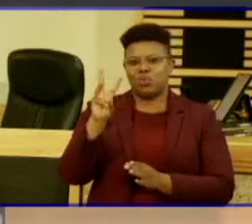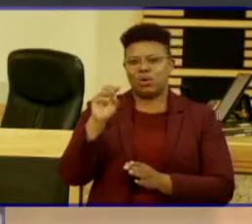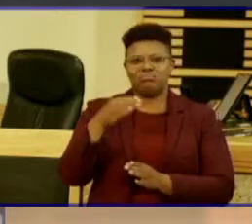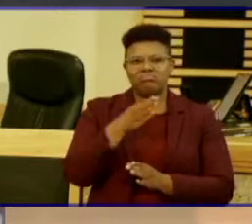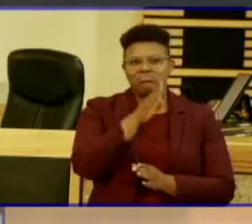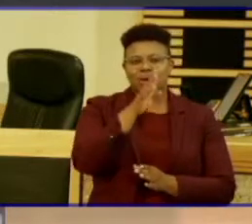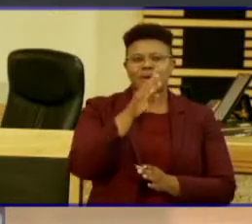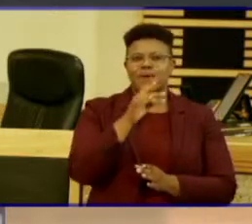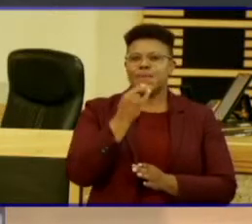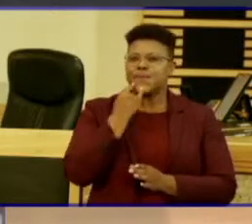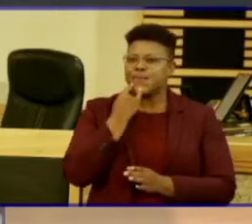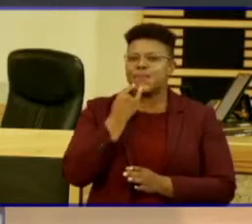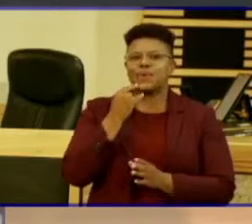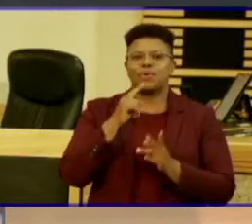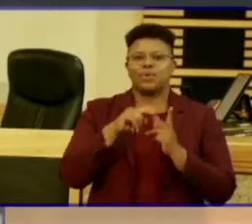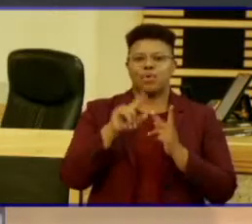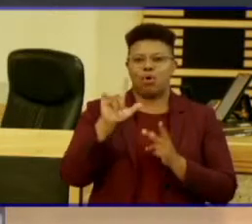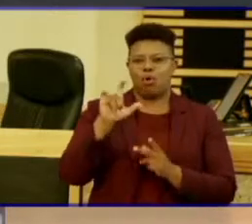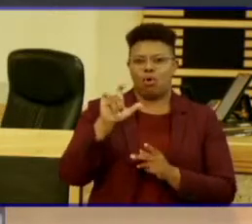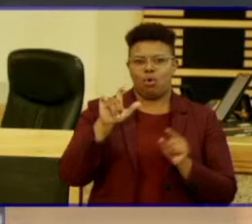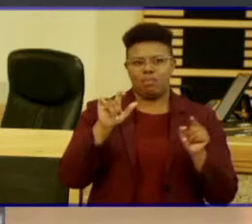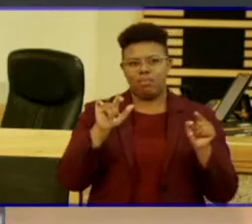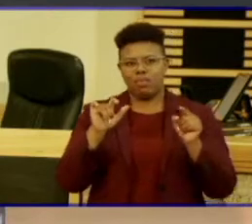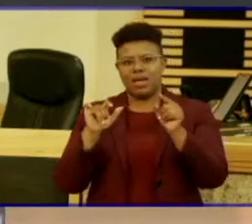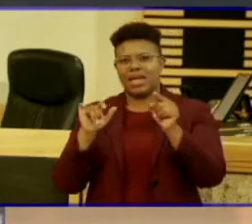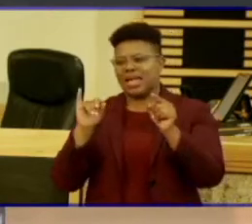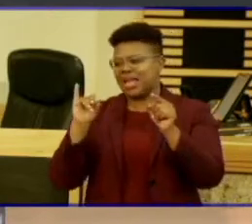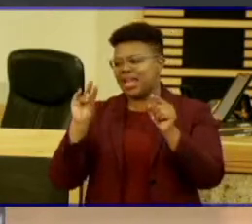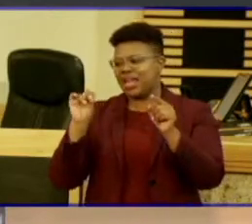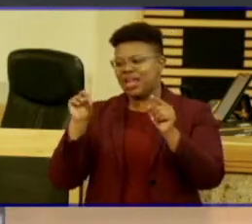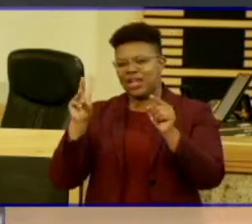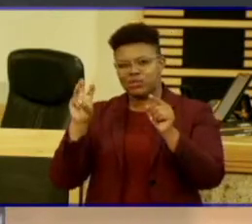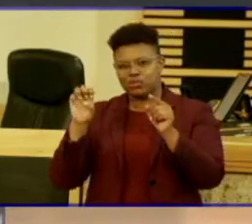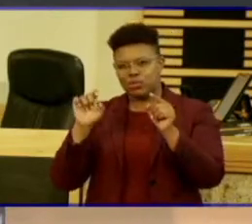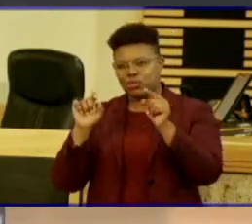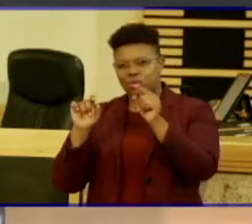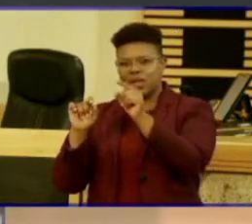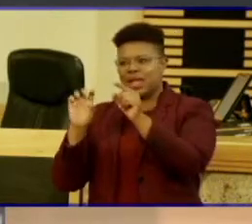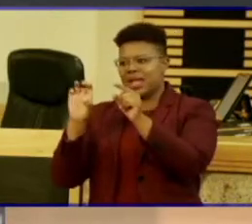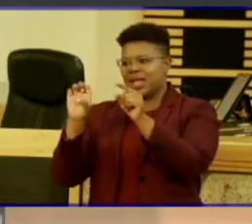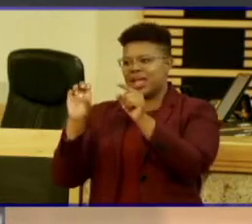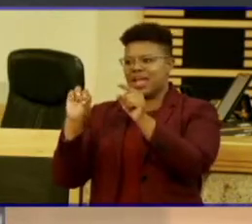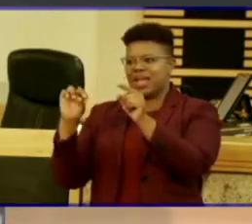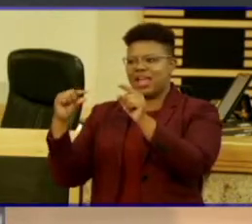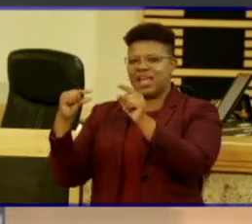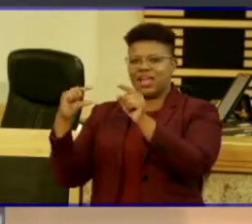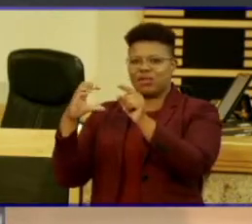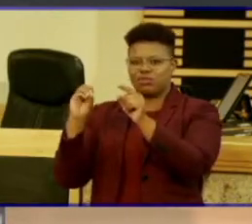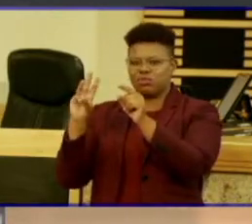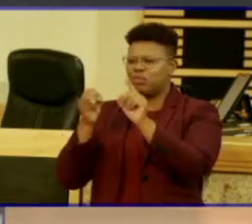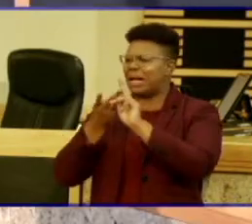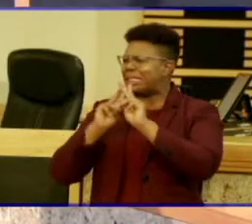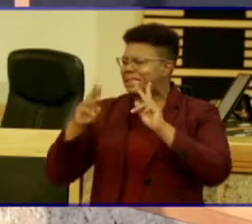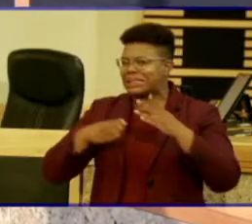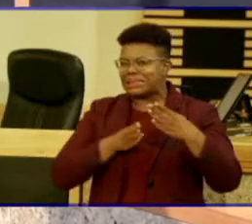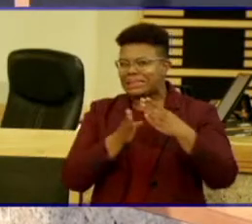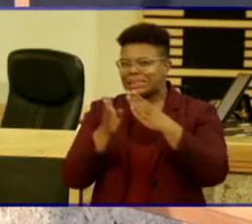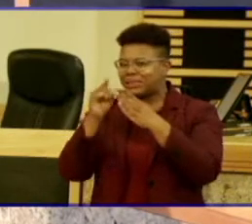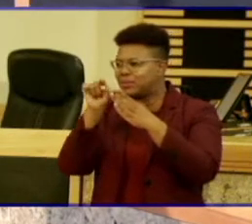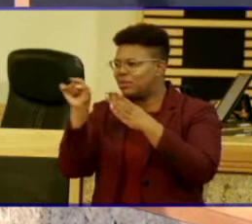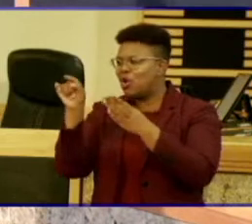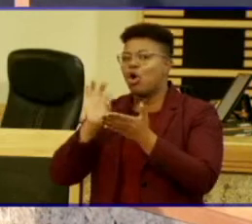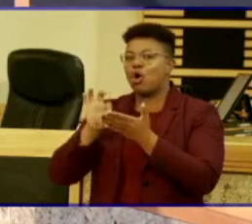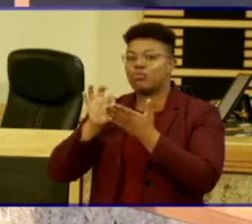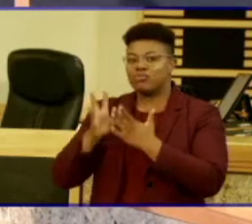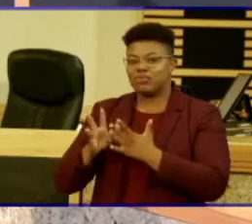Whitlisi to Komani, Dordrecht to Indwe, Engobo, and throughout the province. Contractors are